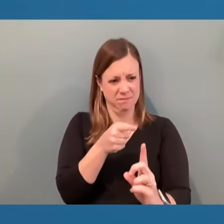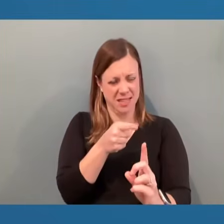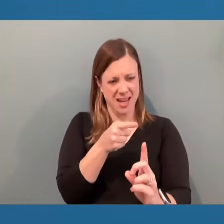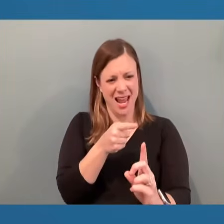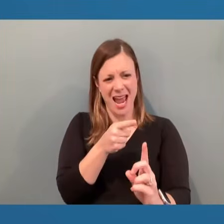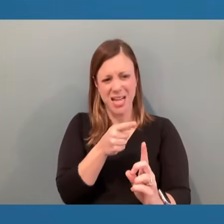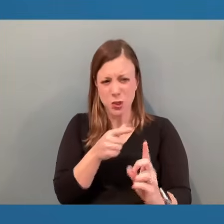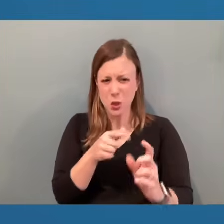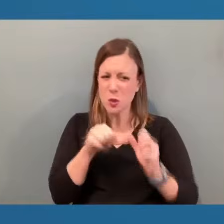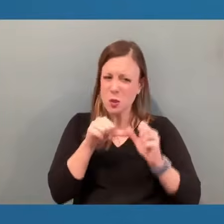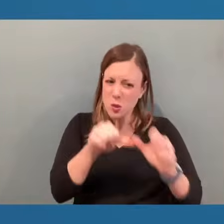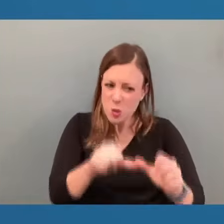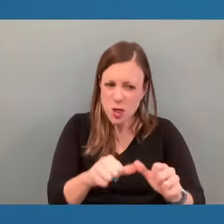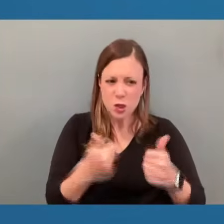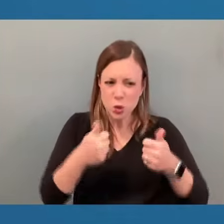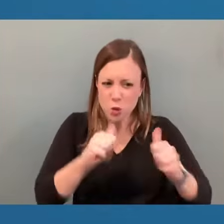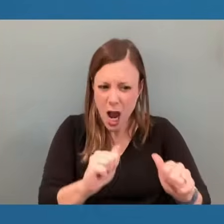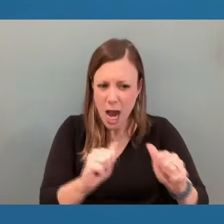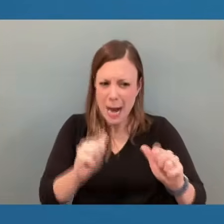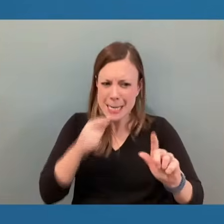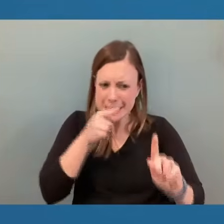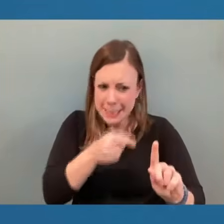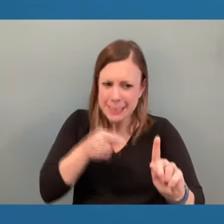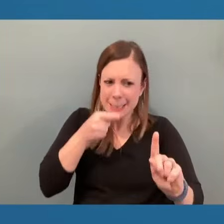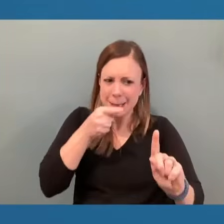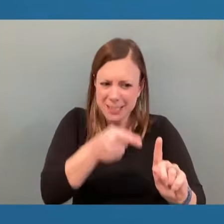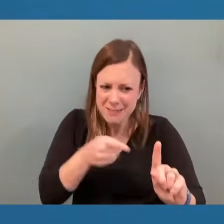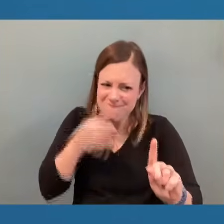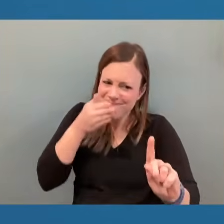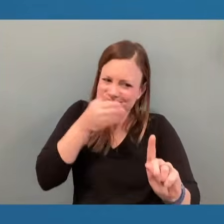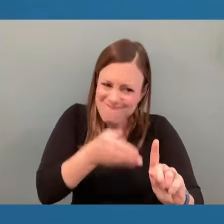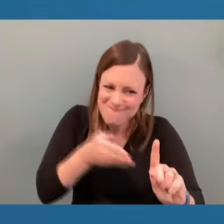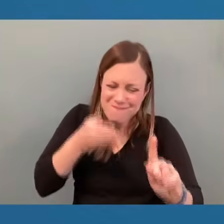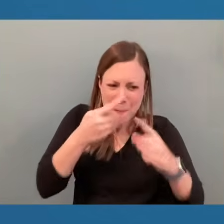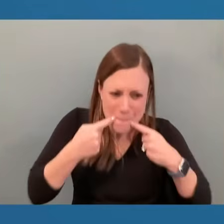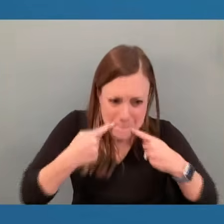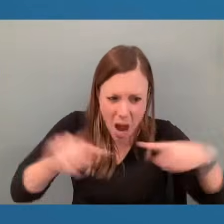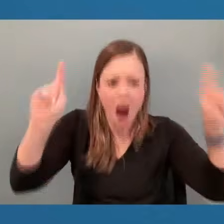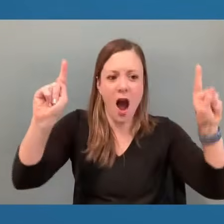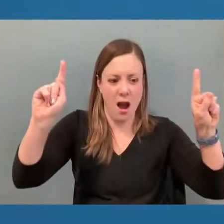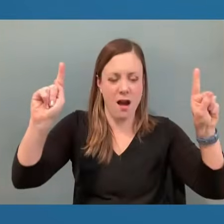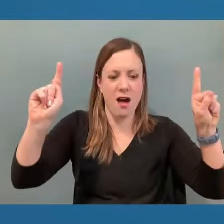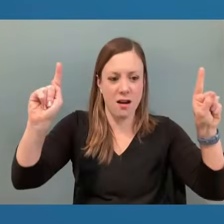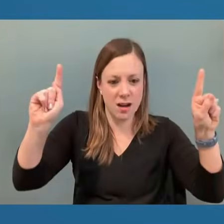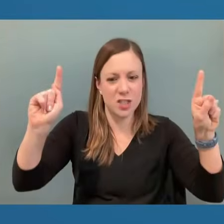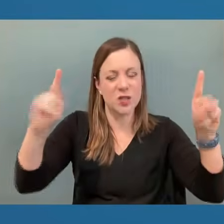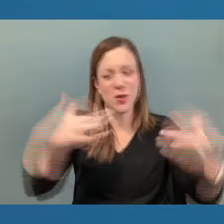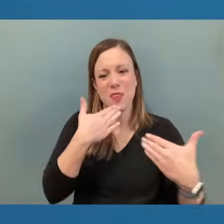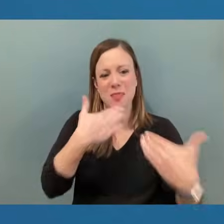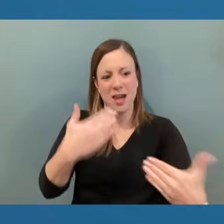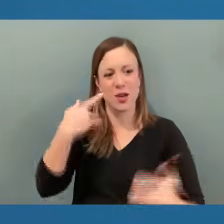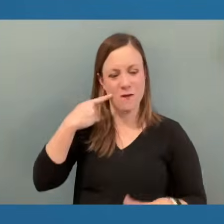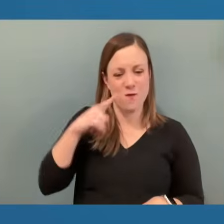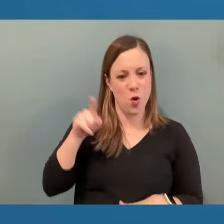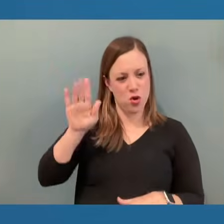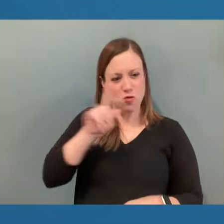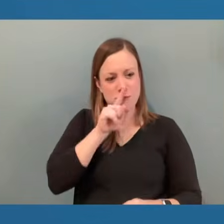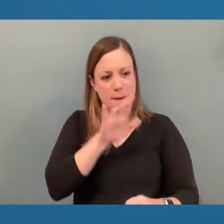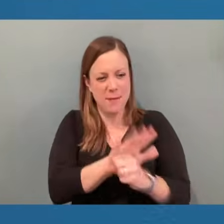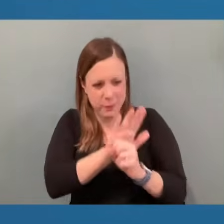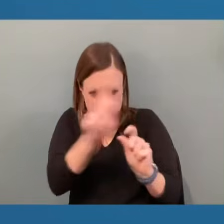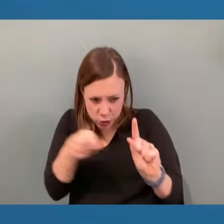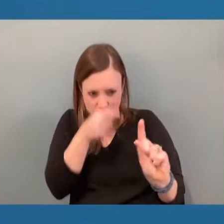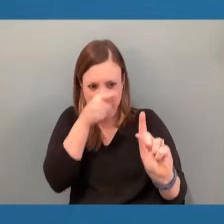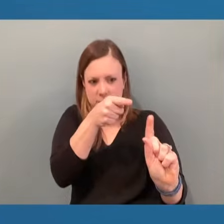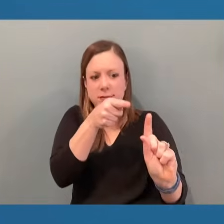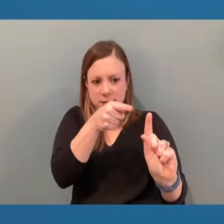takes years to see it materialize. And so I just want to commend you all for staying the course on something so important as